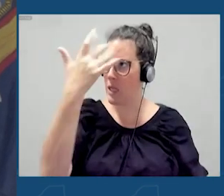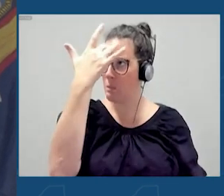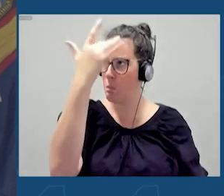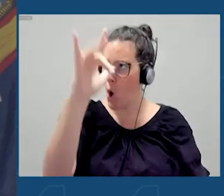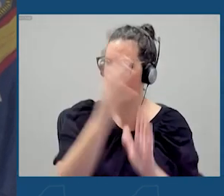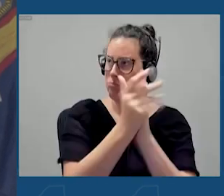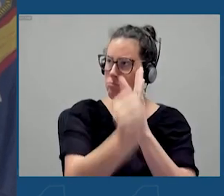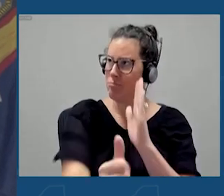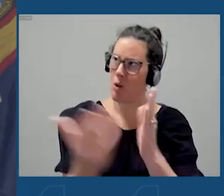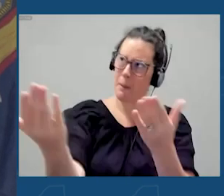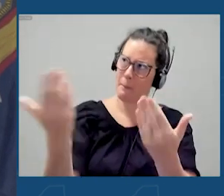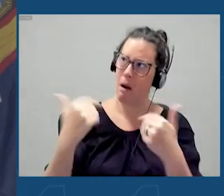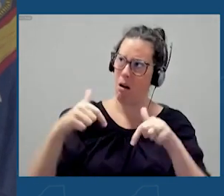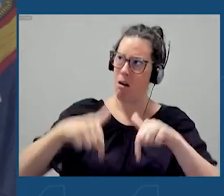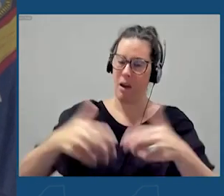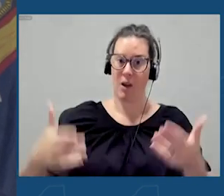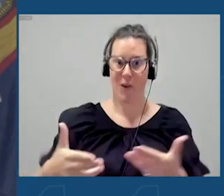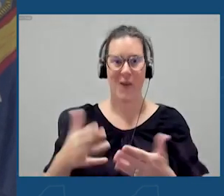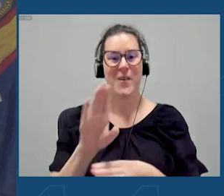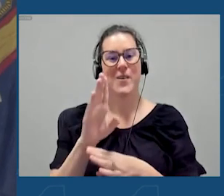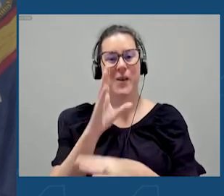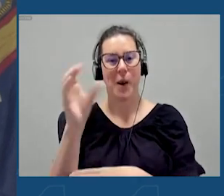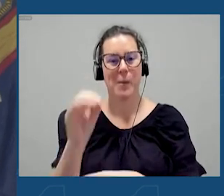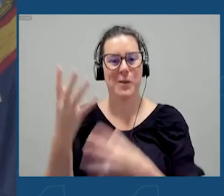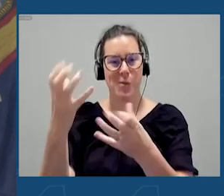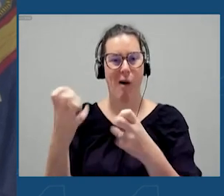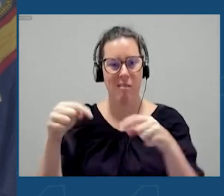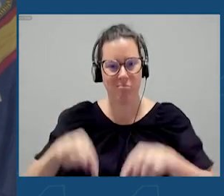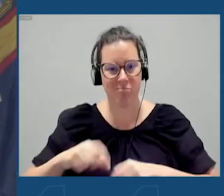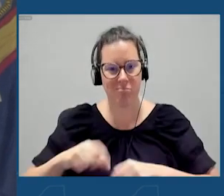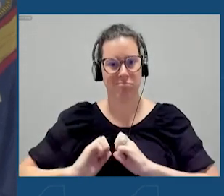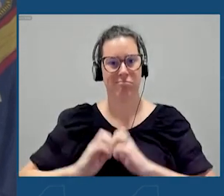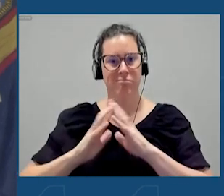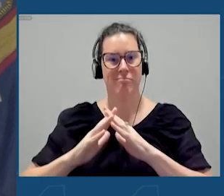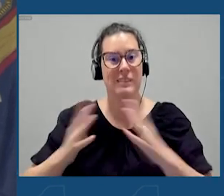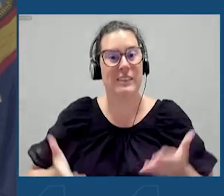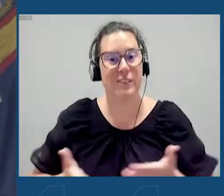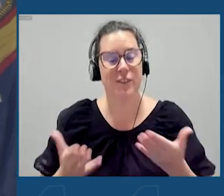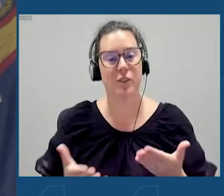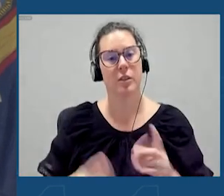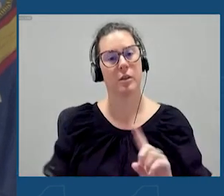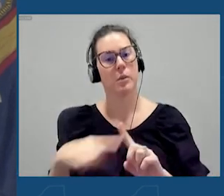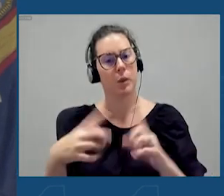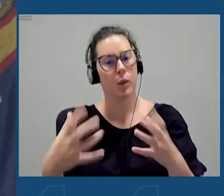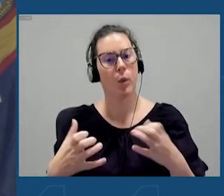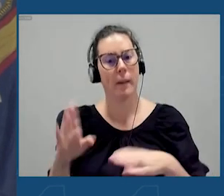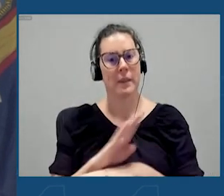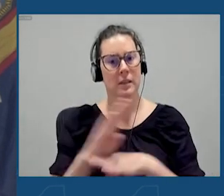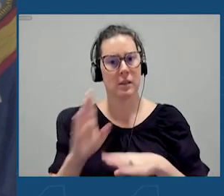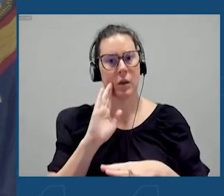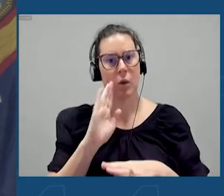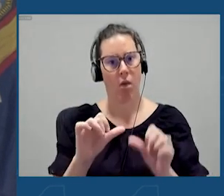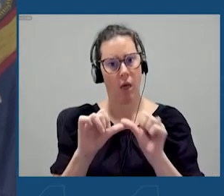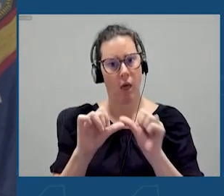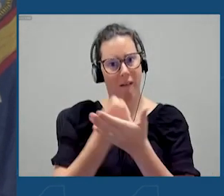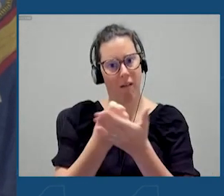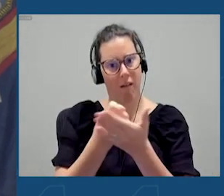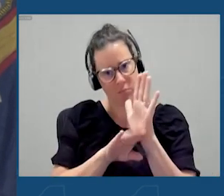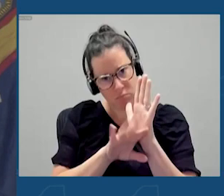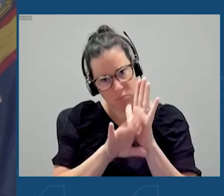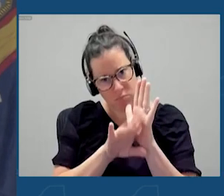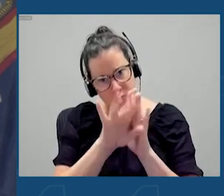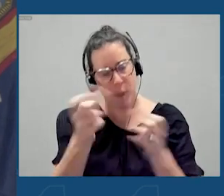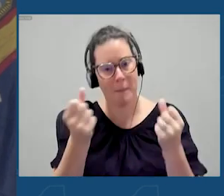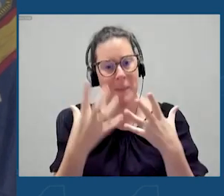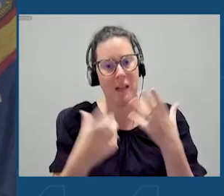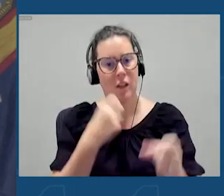are so attractive to companies coming here. And also, we want the businesses that will help power our economy upstate for decades to come.